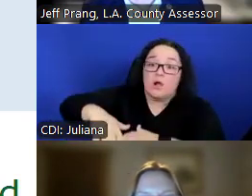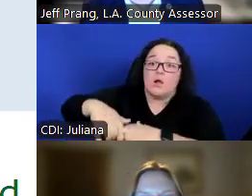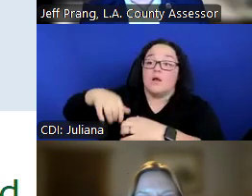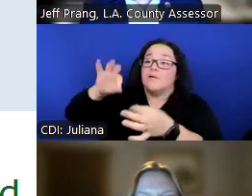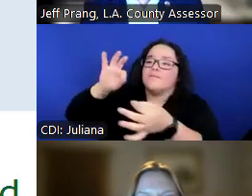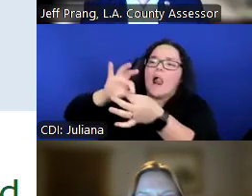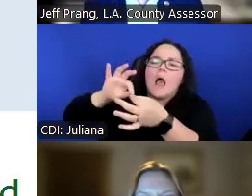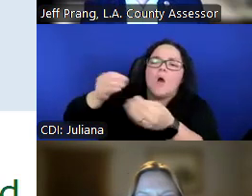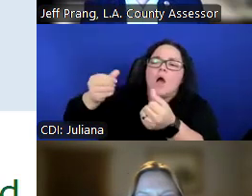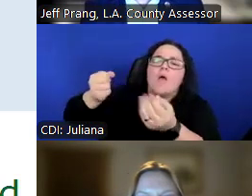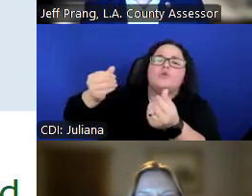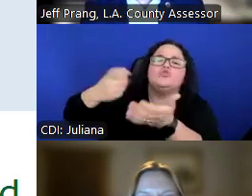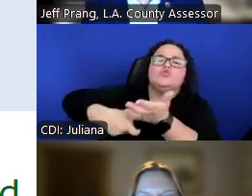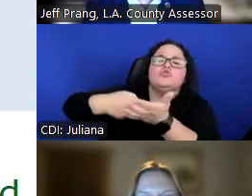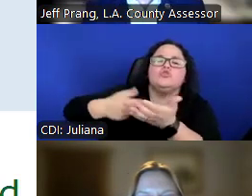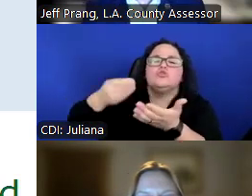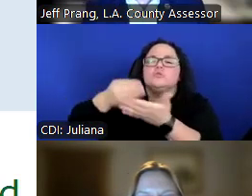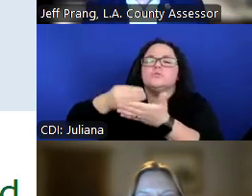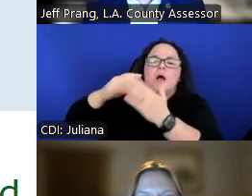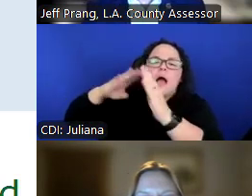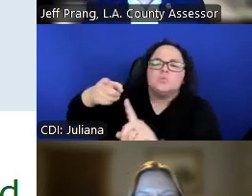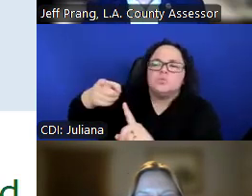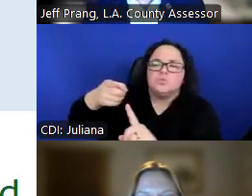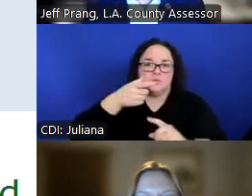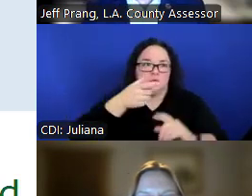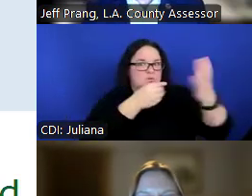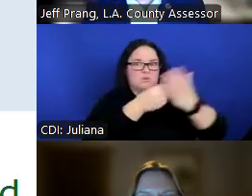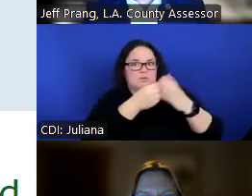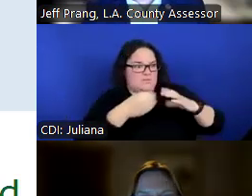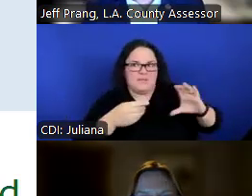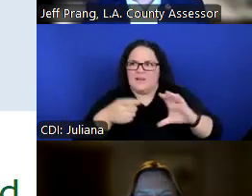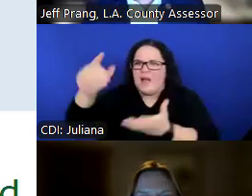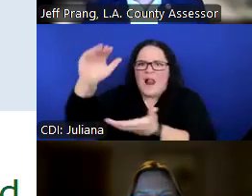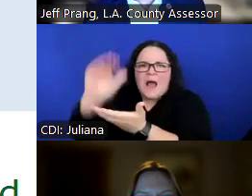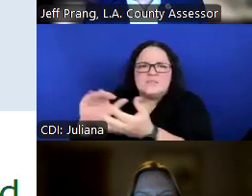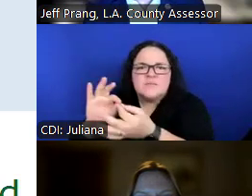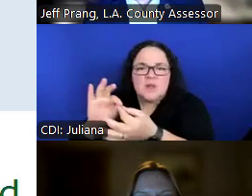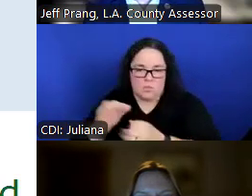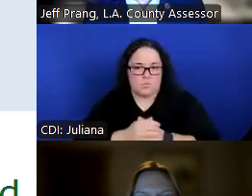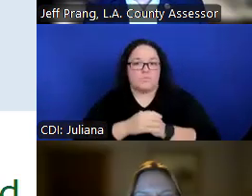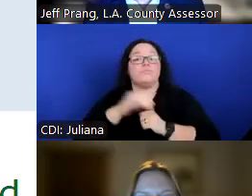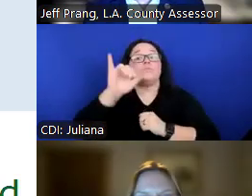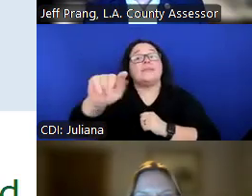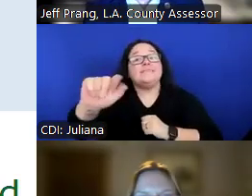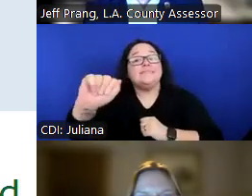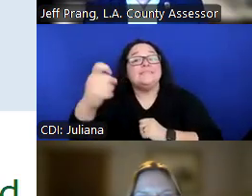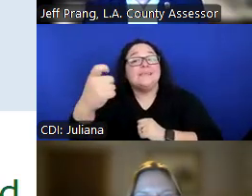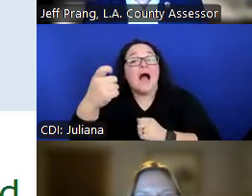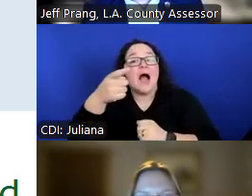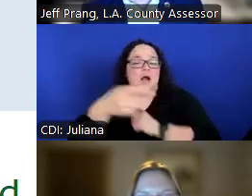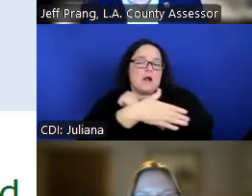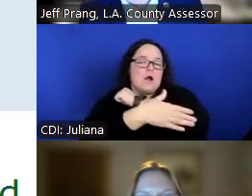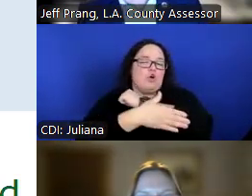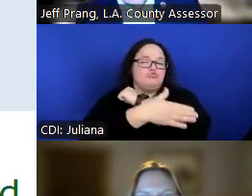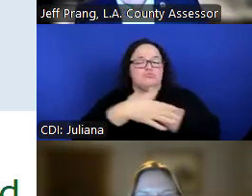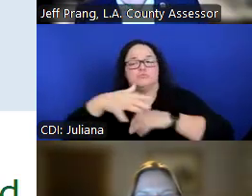Additionally, thanks to our coordination with the County Treasurer Tax Collector's Office, applicants from the recent